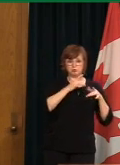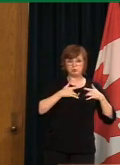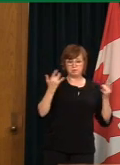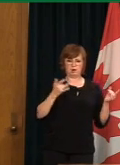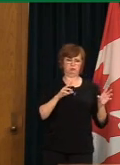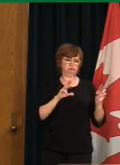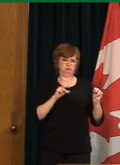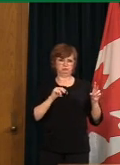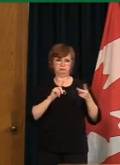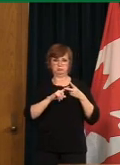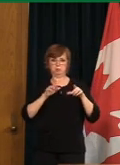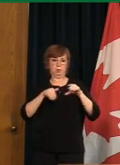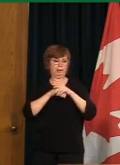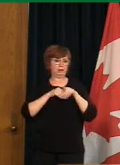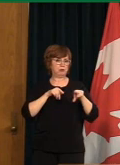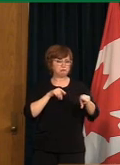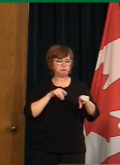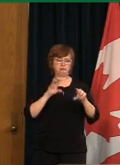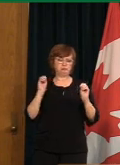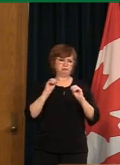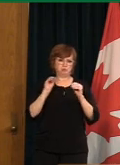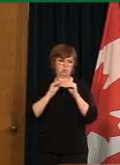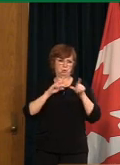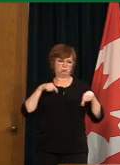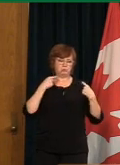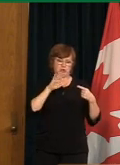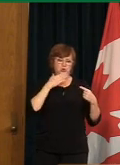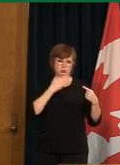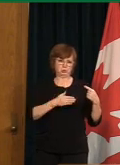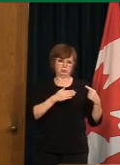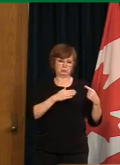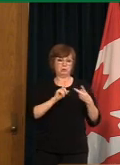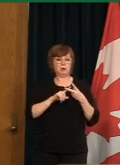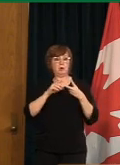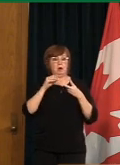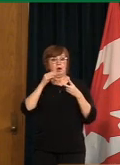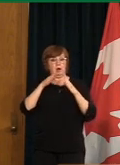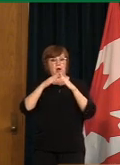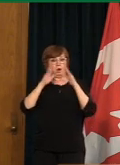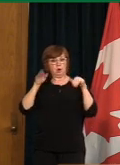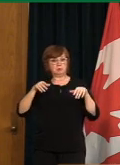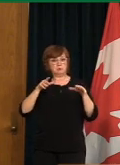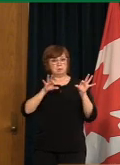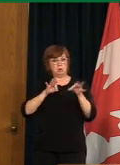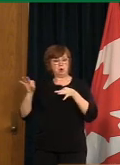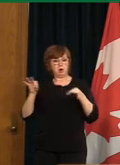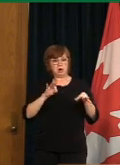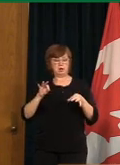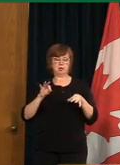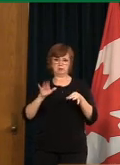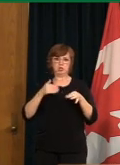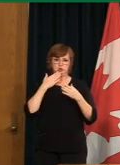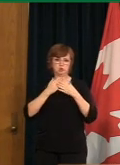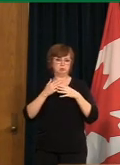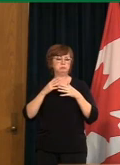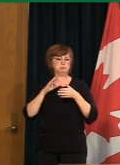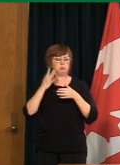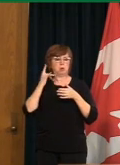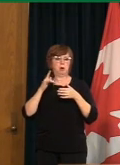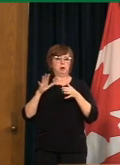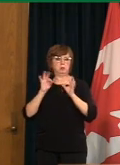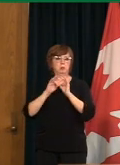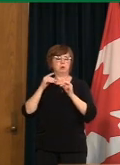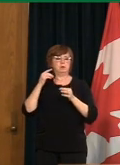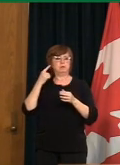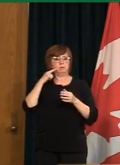aren't having those gatherings in the home at this point, which is important at this point to bring our numbers down. But